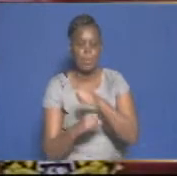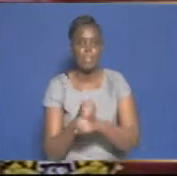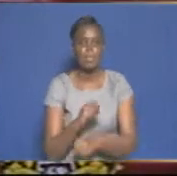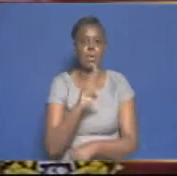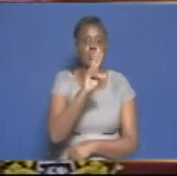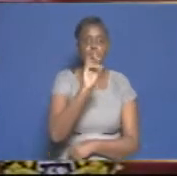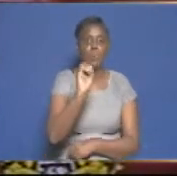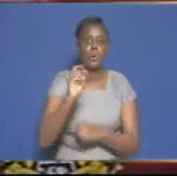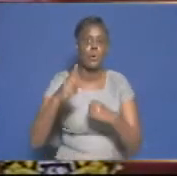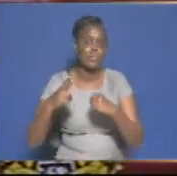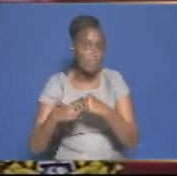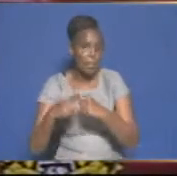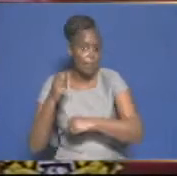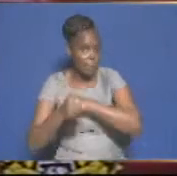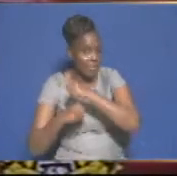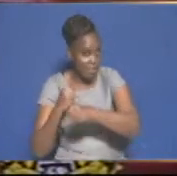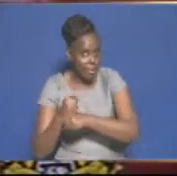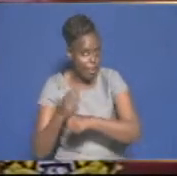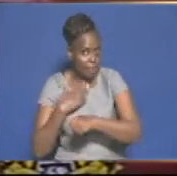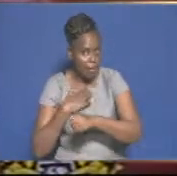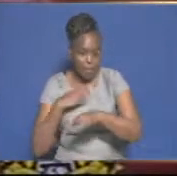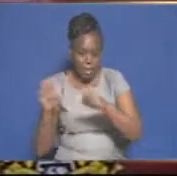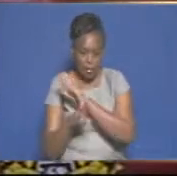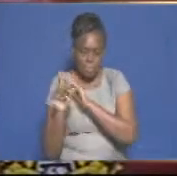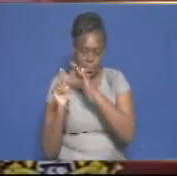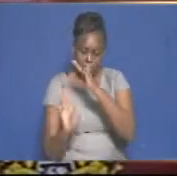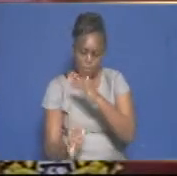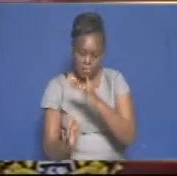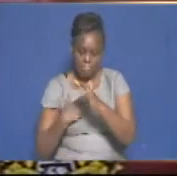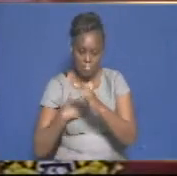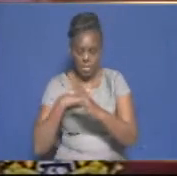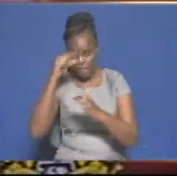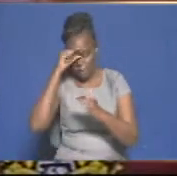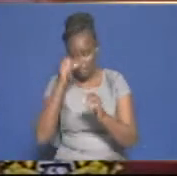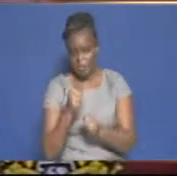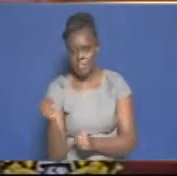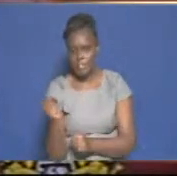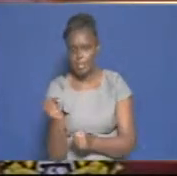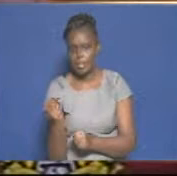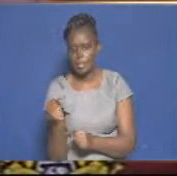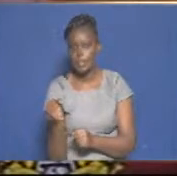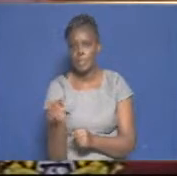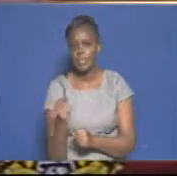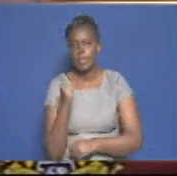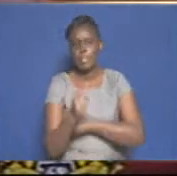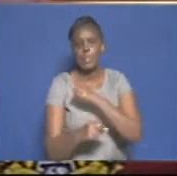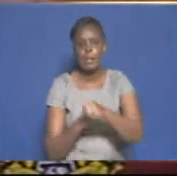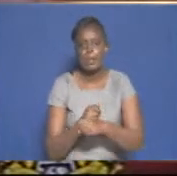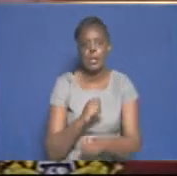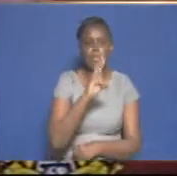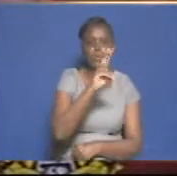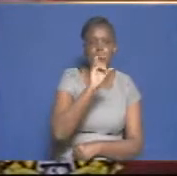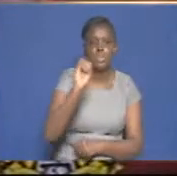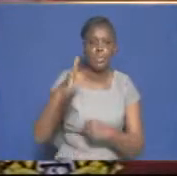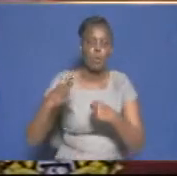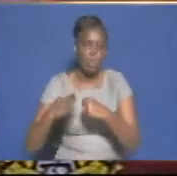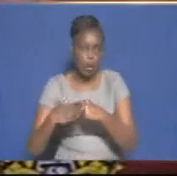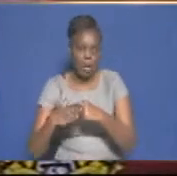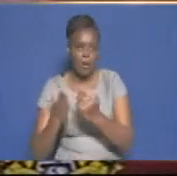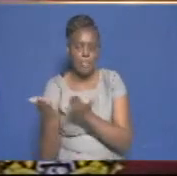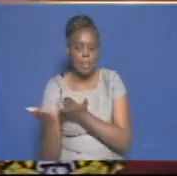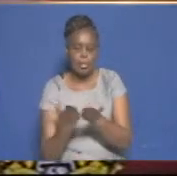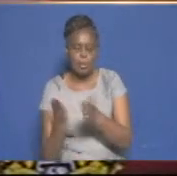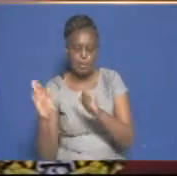somewhere along the way, I was an assistant minister, so I was in the government side. Then around 2009, I was sacked as an assistant